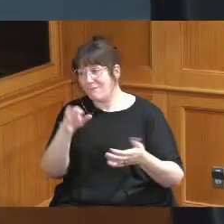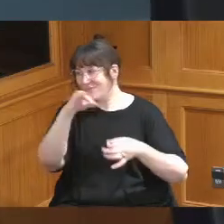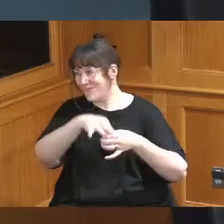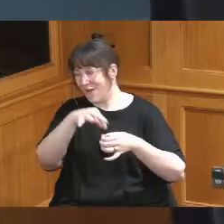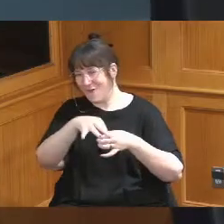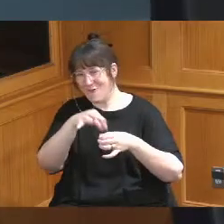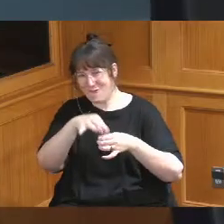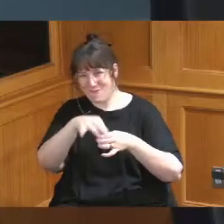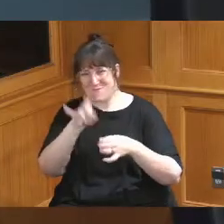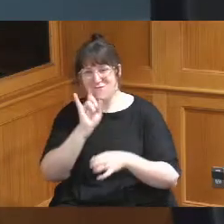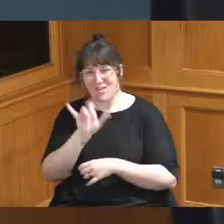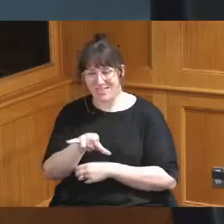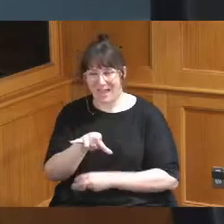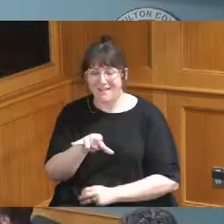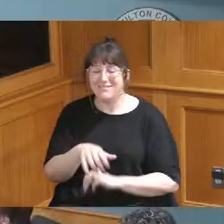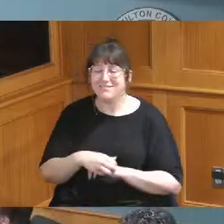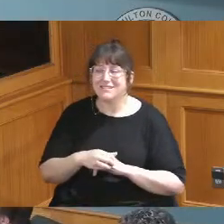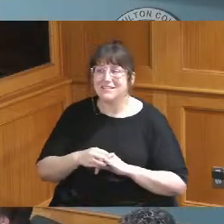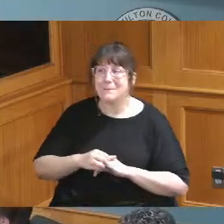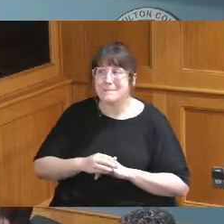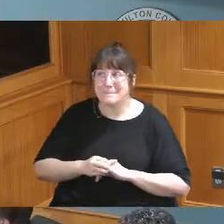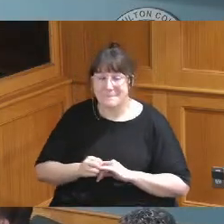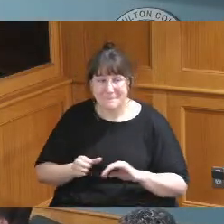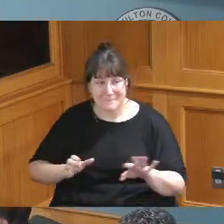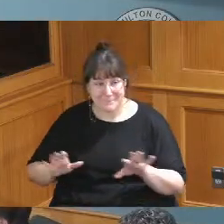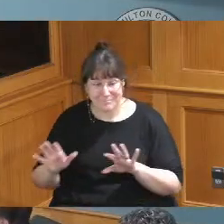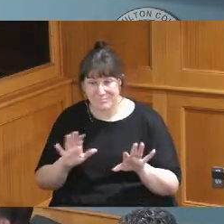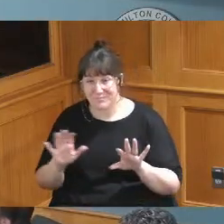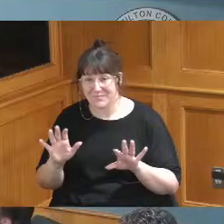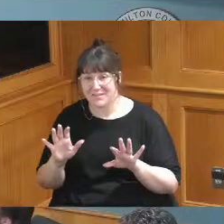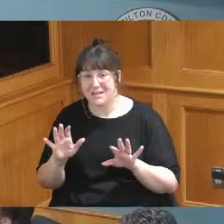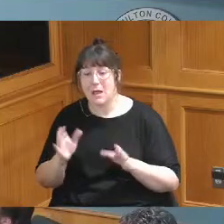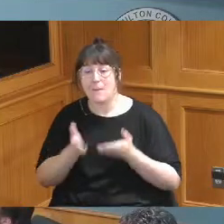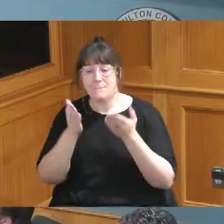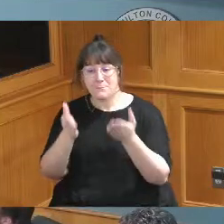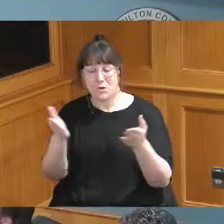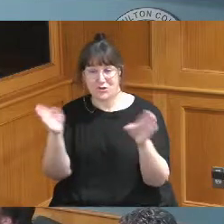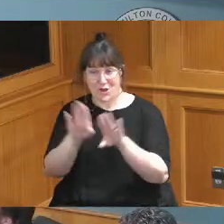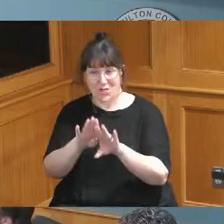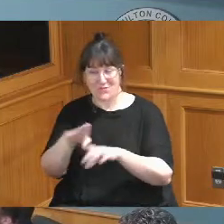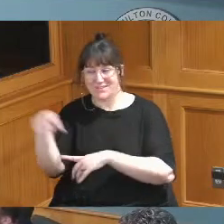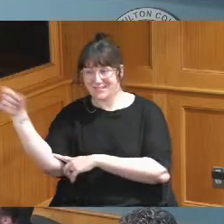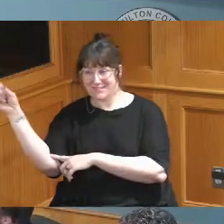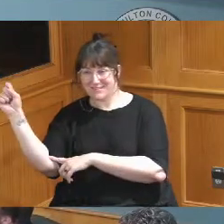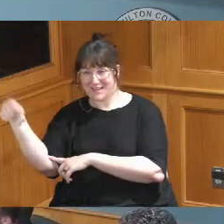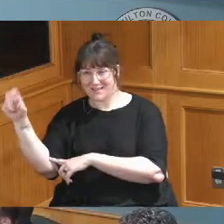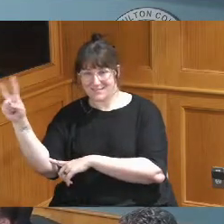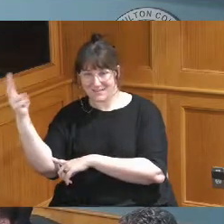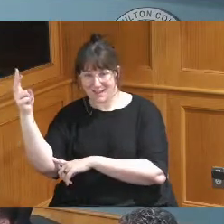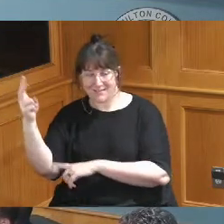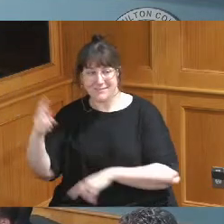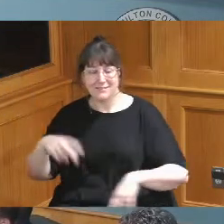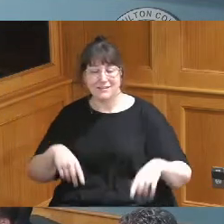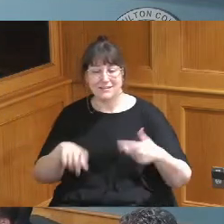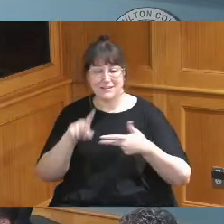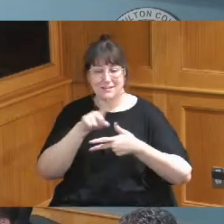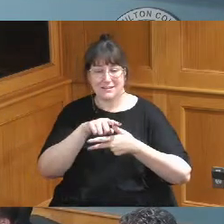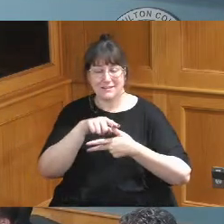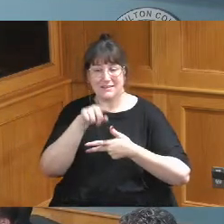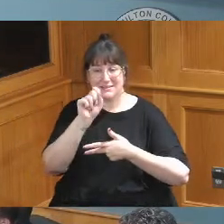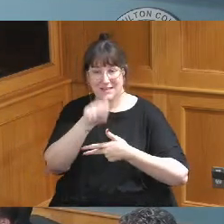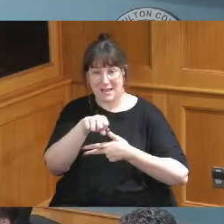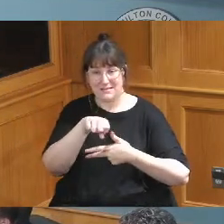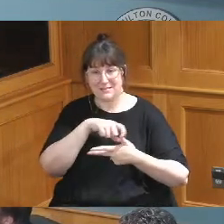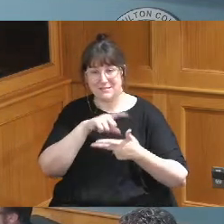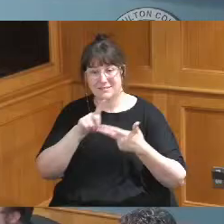about closing the hearing. Make a motion. I'm making a motion to close the hearing. Yes. Commissioner Dreehouse? Yes.